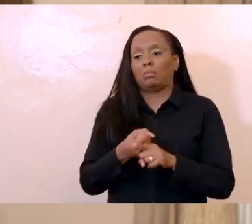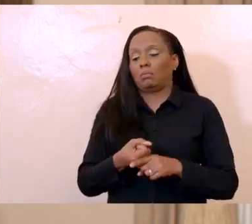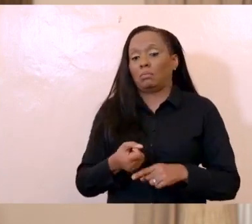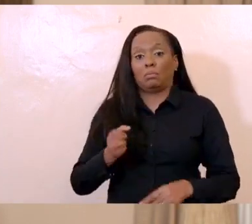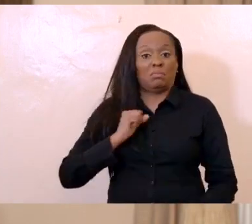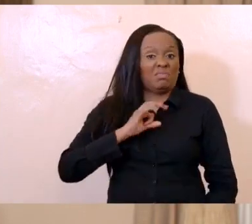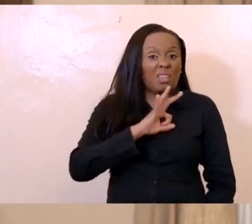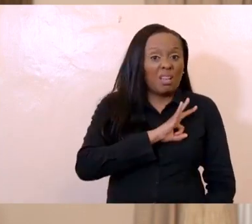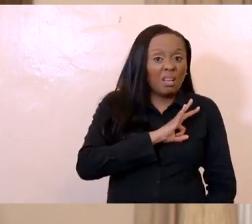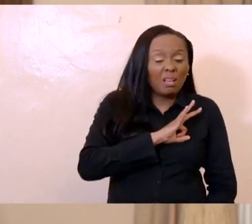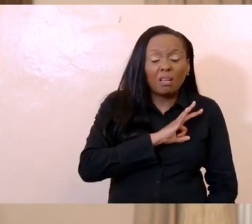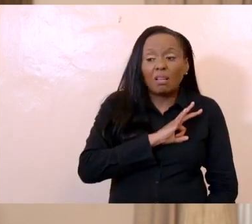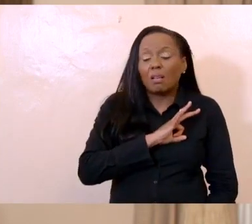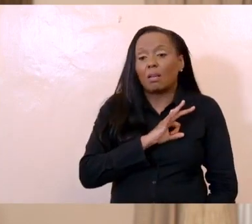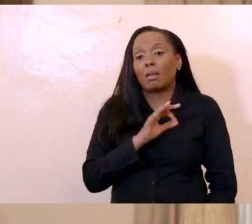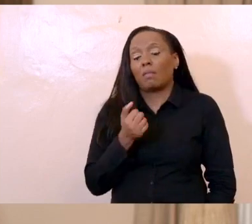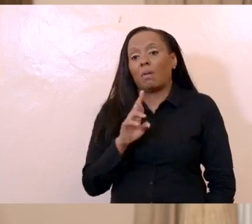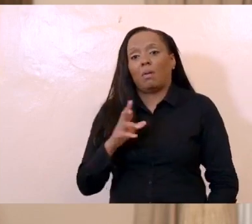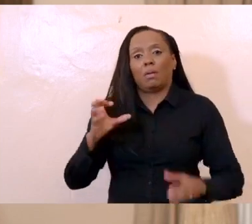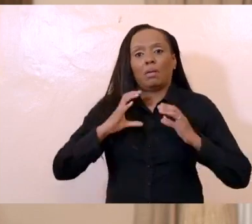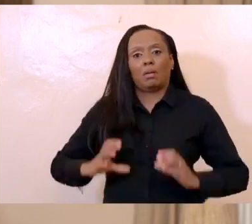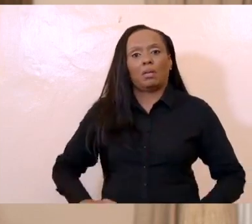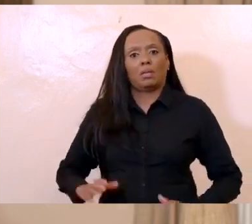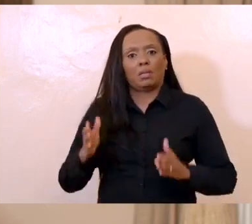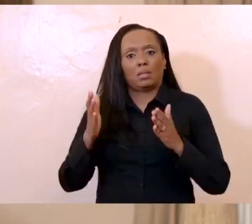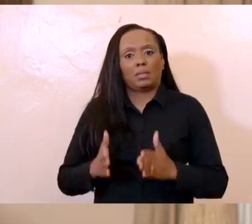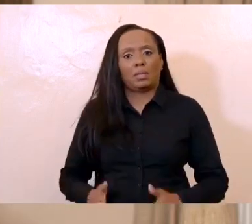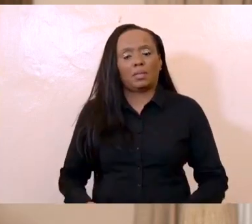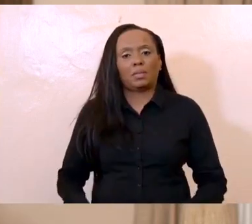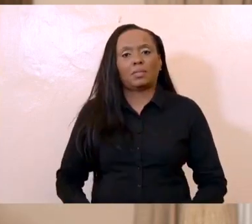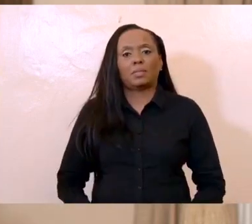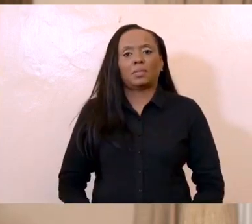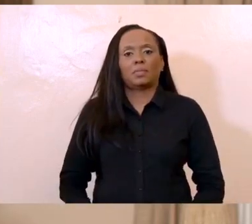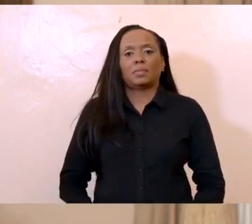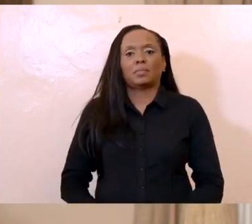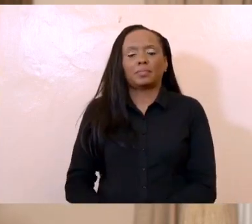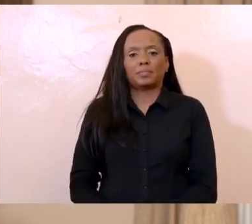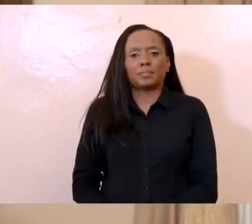employee or whether it's a customer.